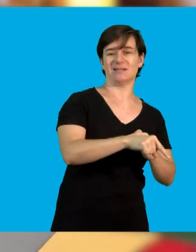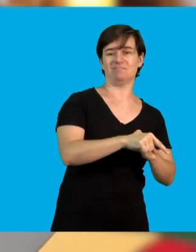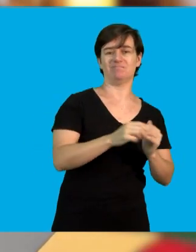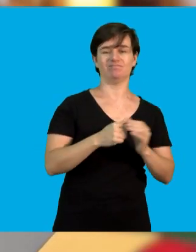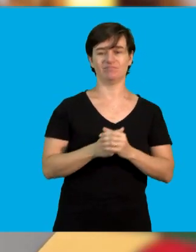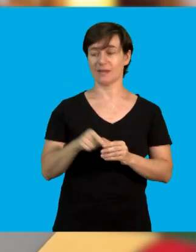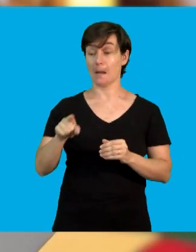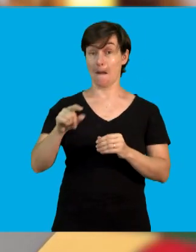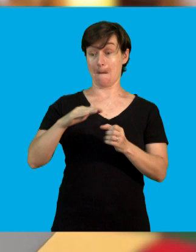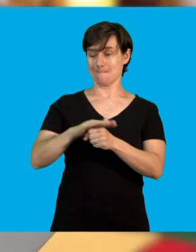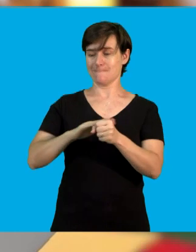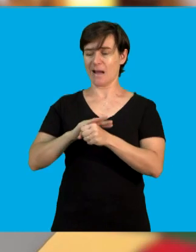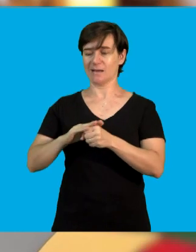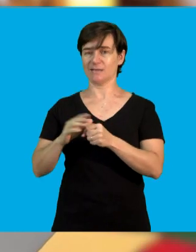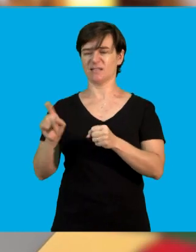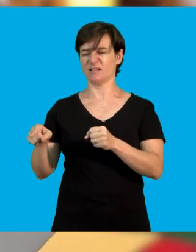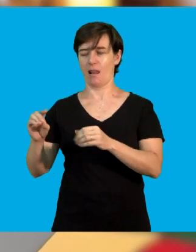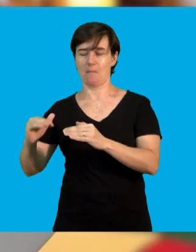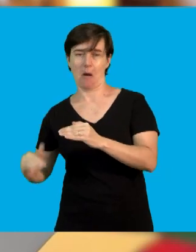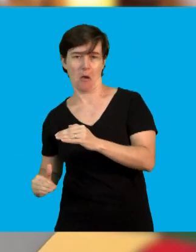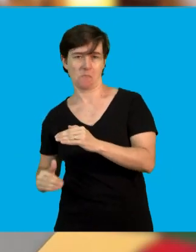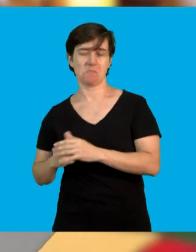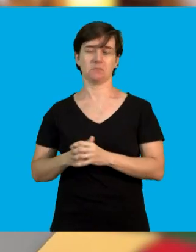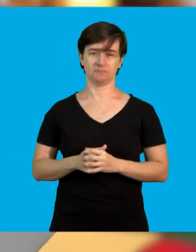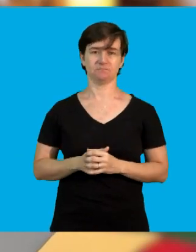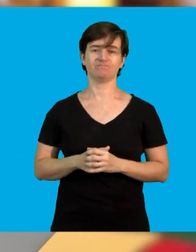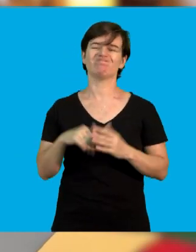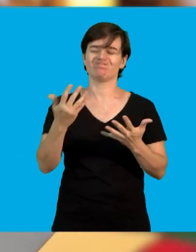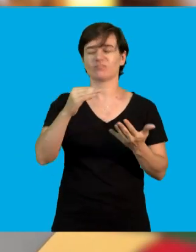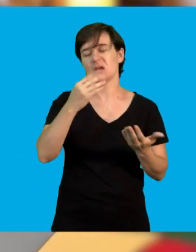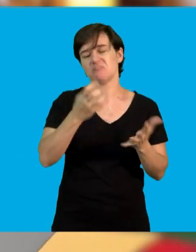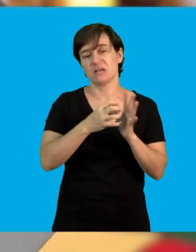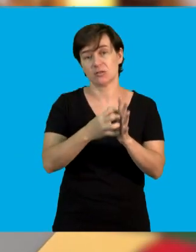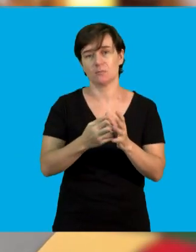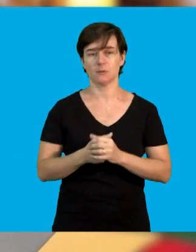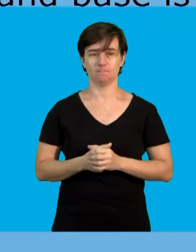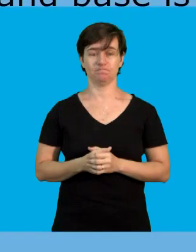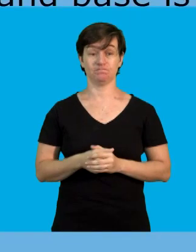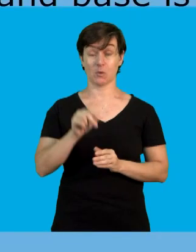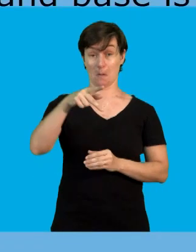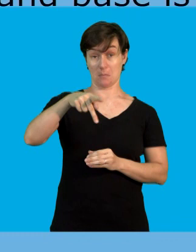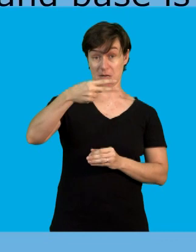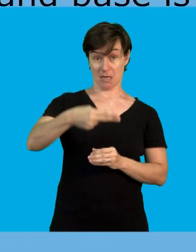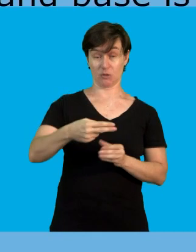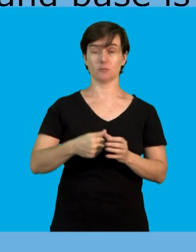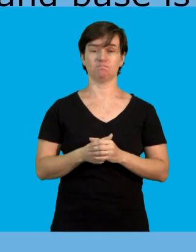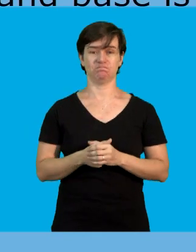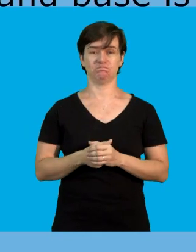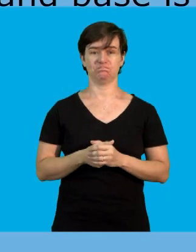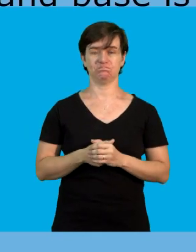was greater than that of the base in terms of the strength. That means now, when we are looking at the pH